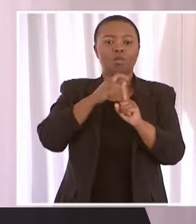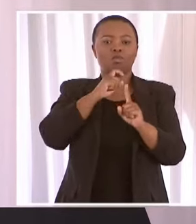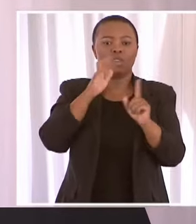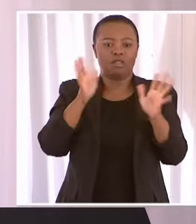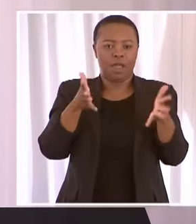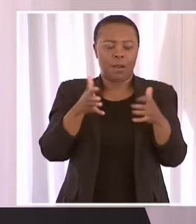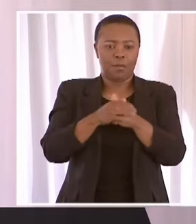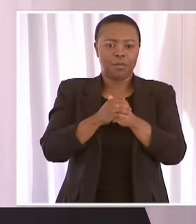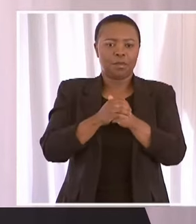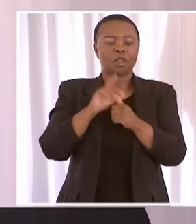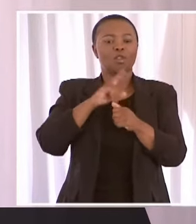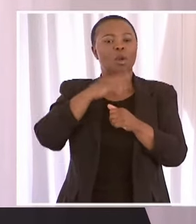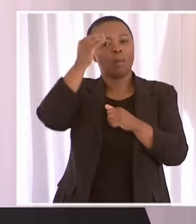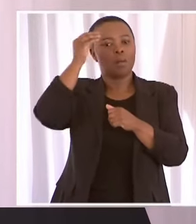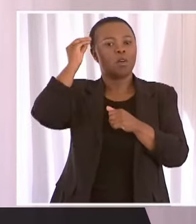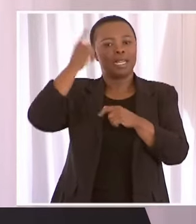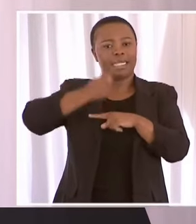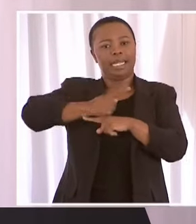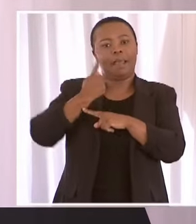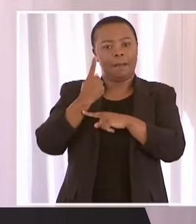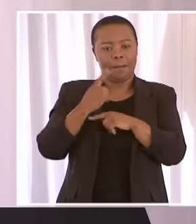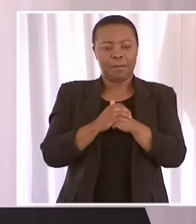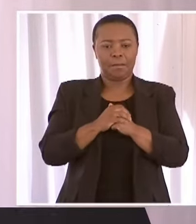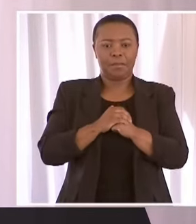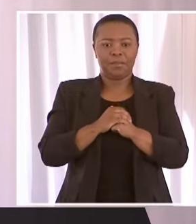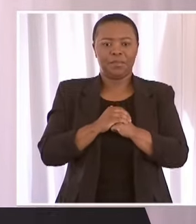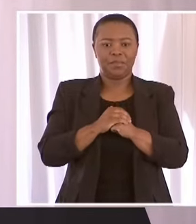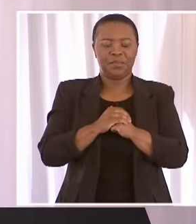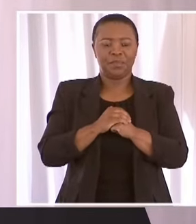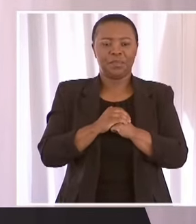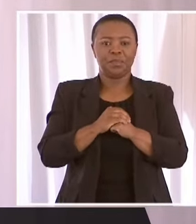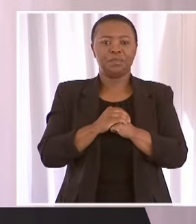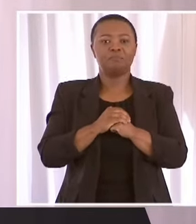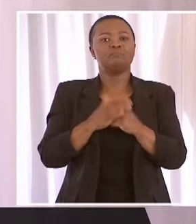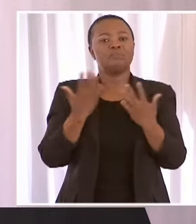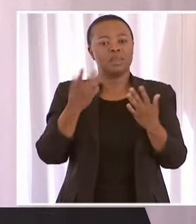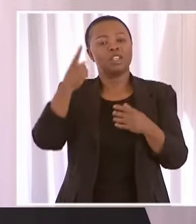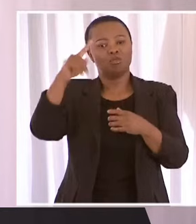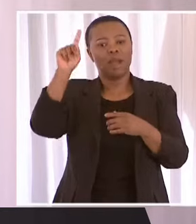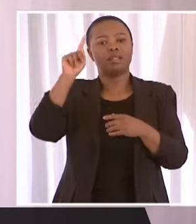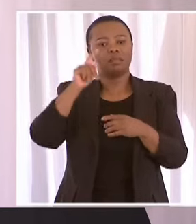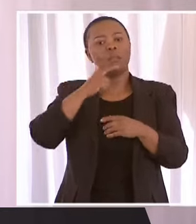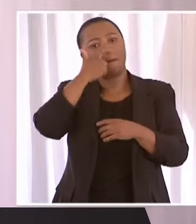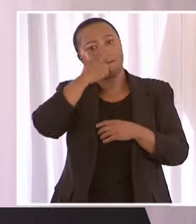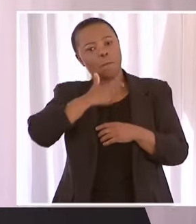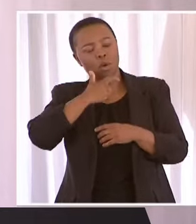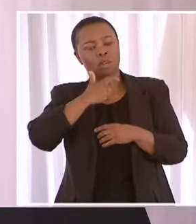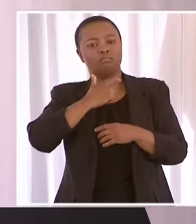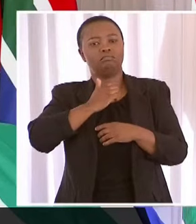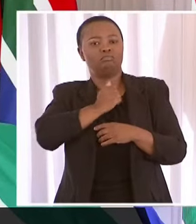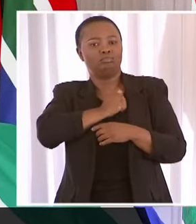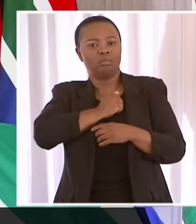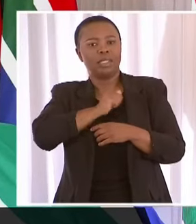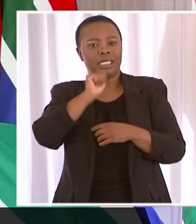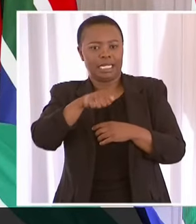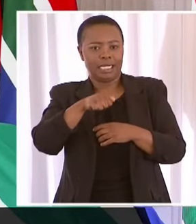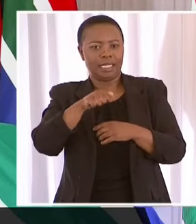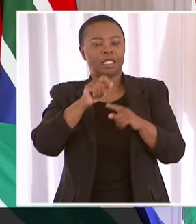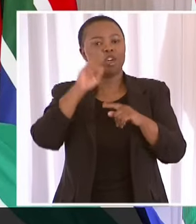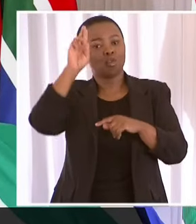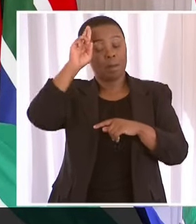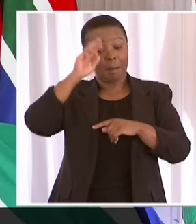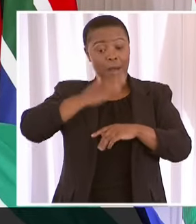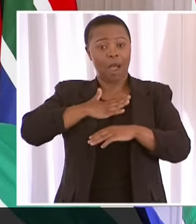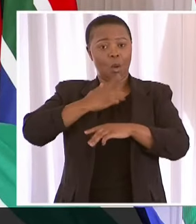mark Workers' Memorial Day annually. It's right that we mourn and remember our dead, and in that today here,